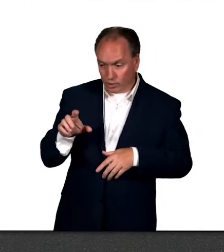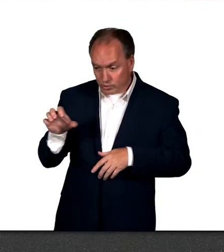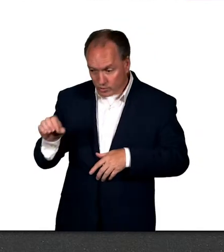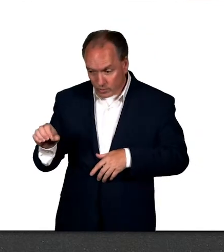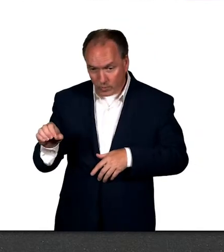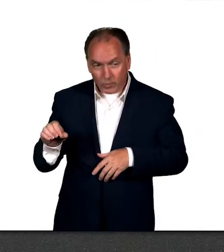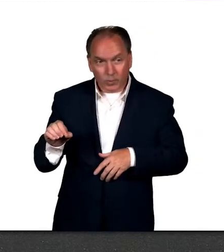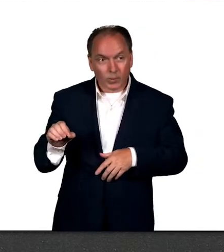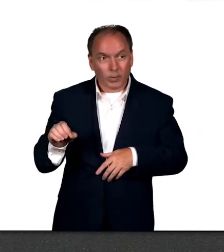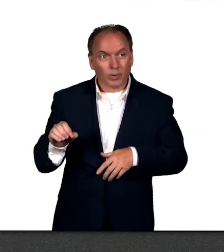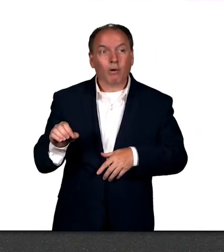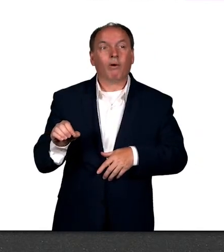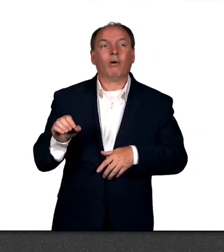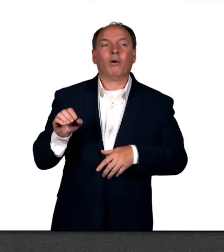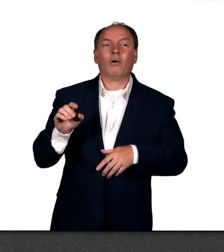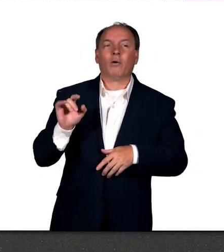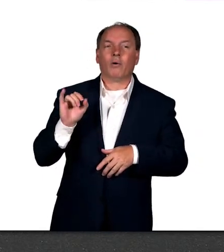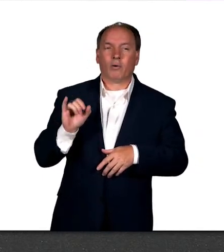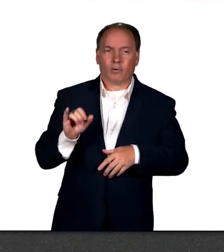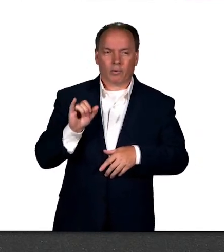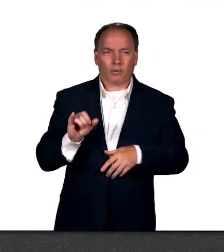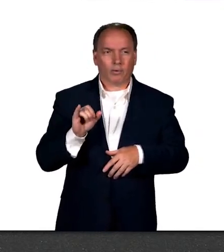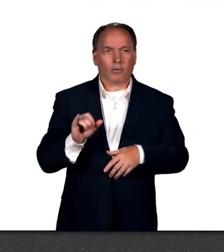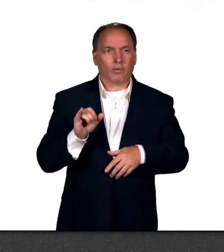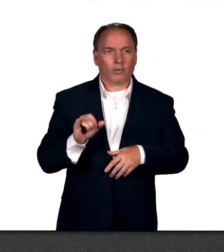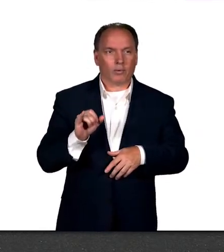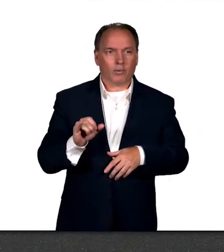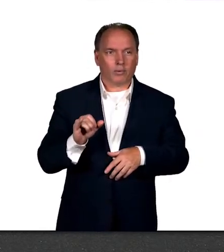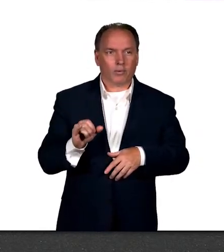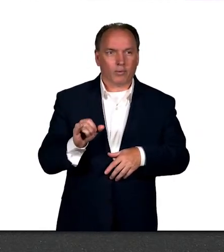or the zoo?